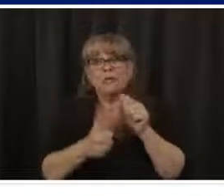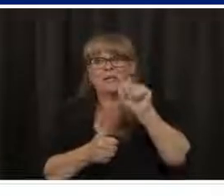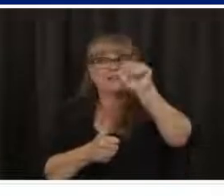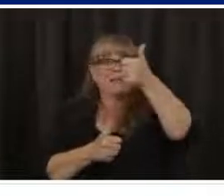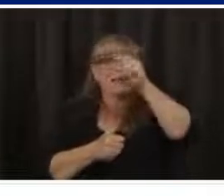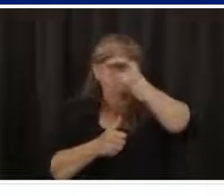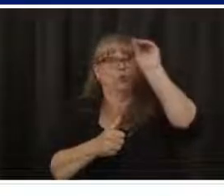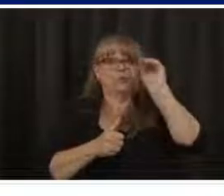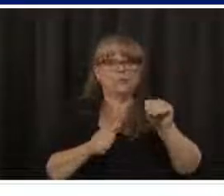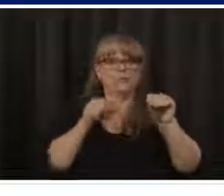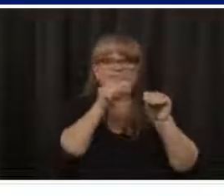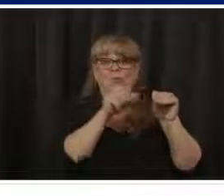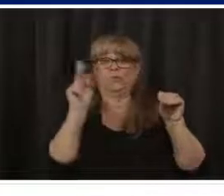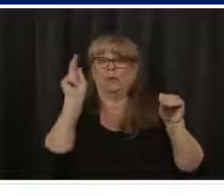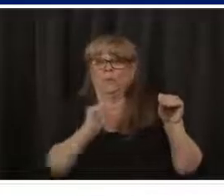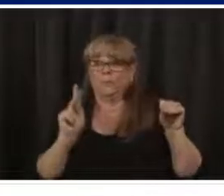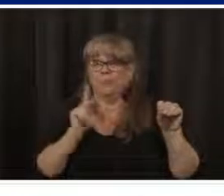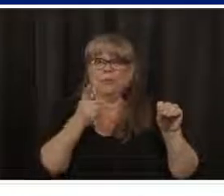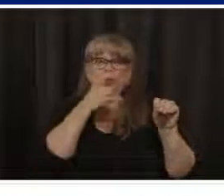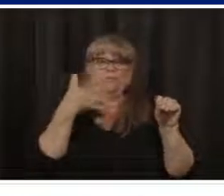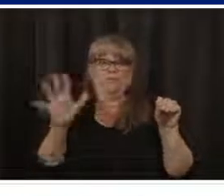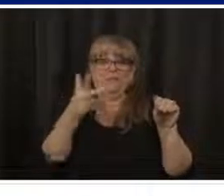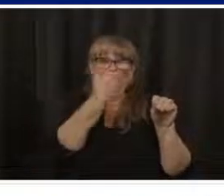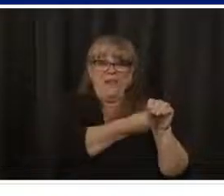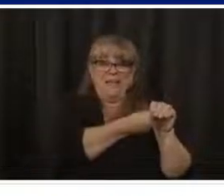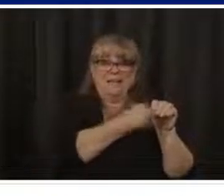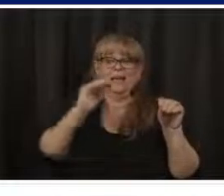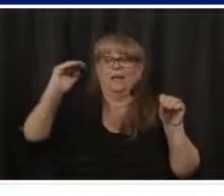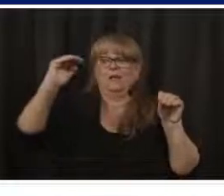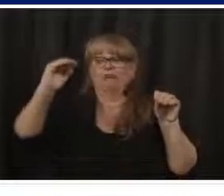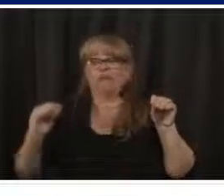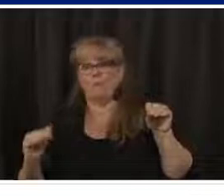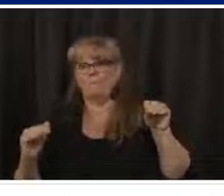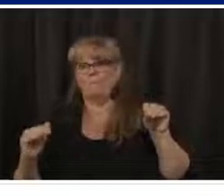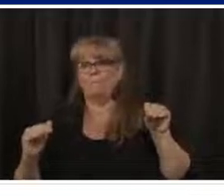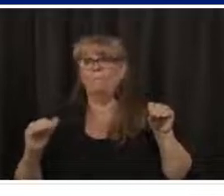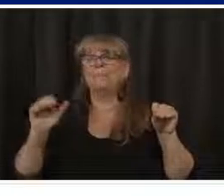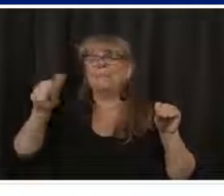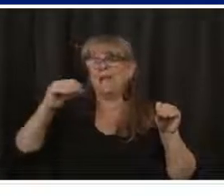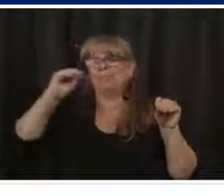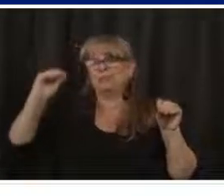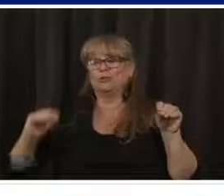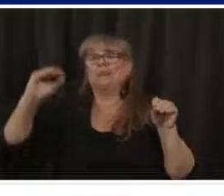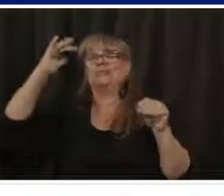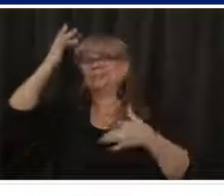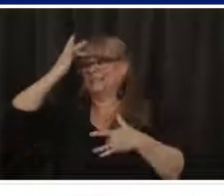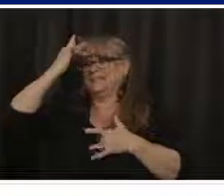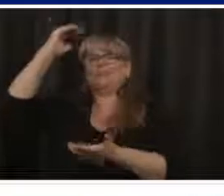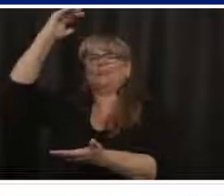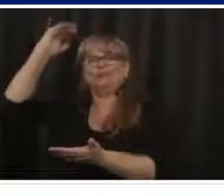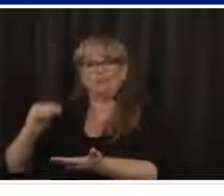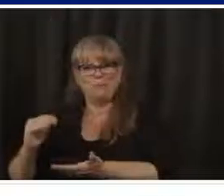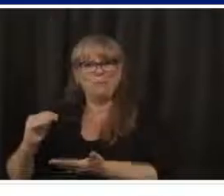see a correlated decrease in cases of 51 per 7-day case rate, so cumulative case rate per